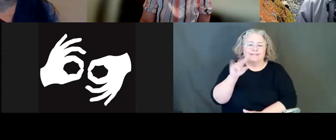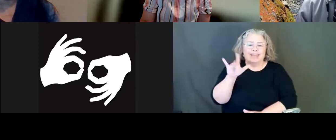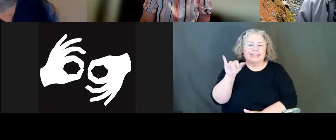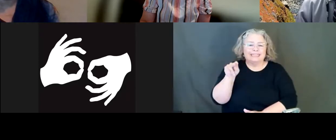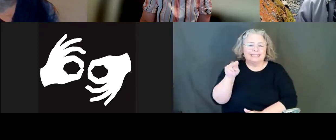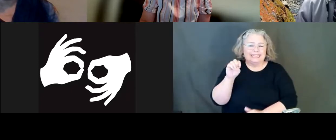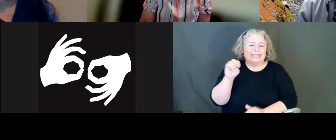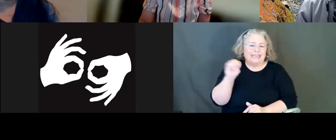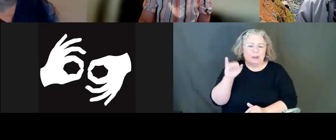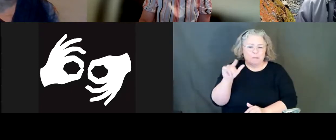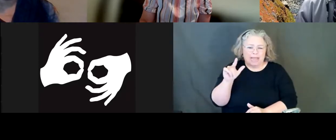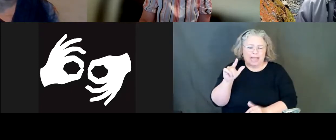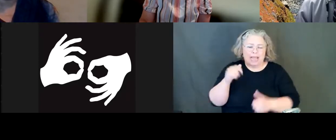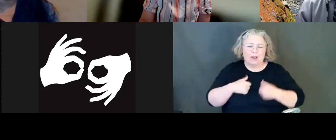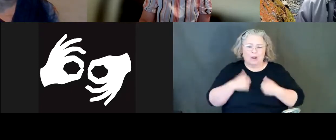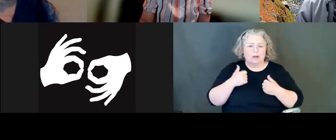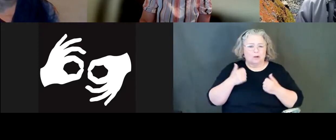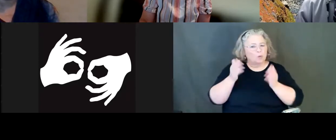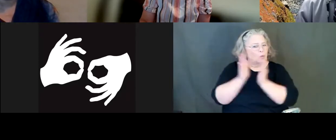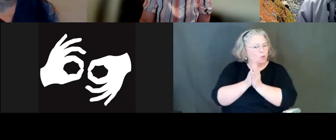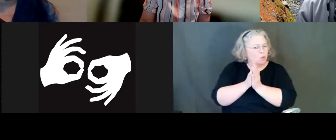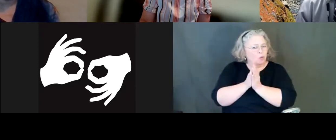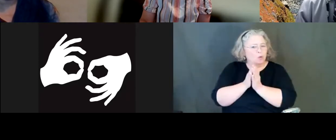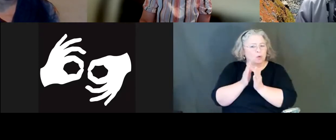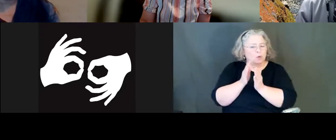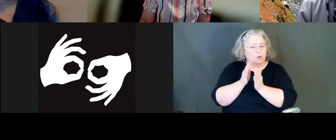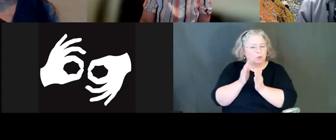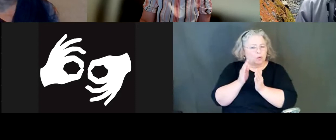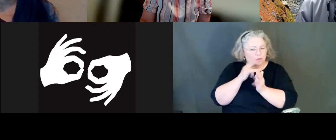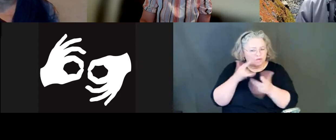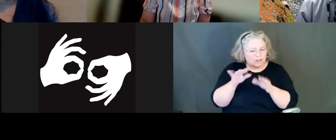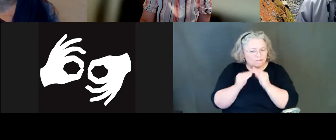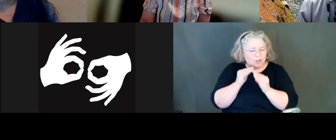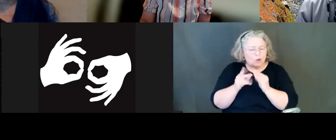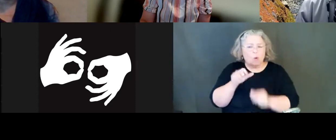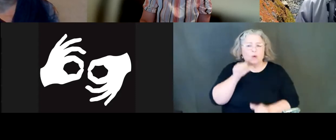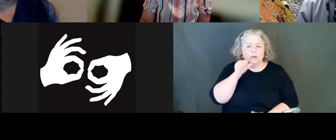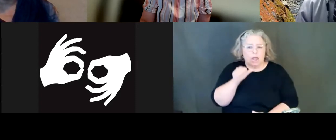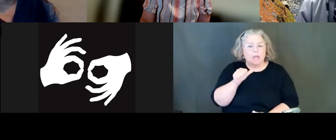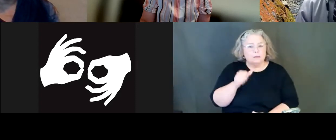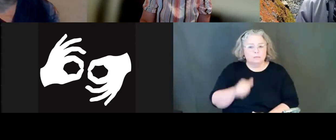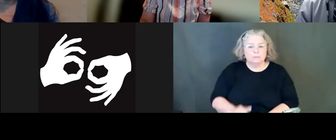address and just request to find out whether it has been corrected or not.